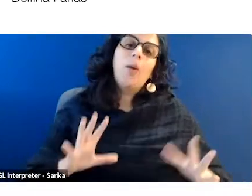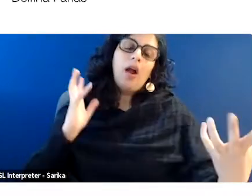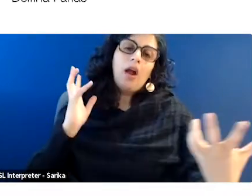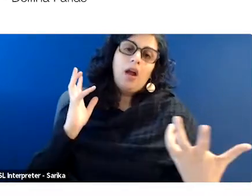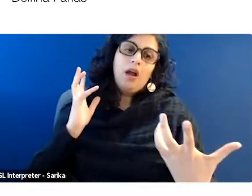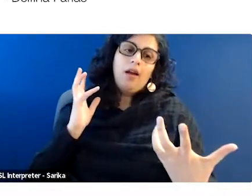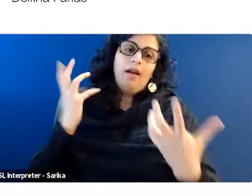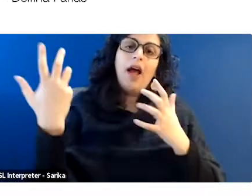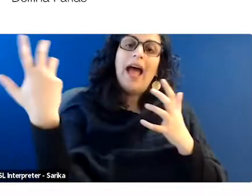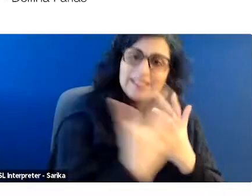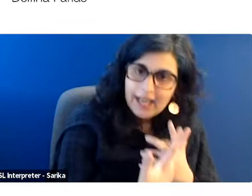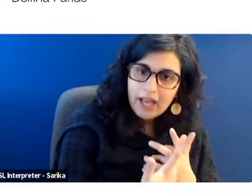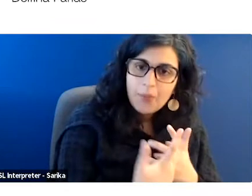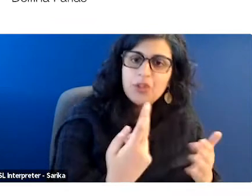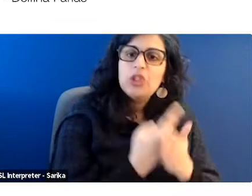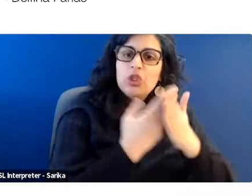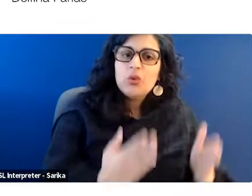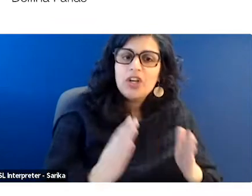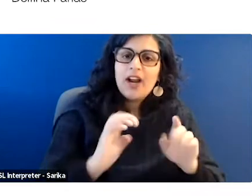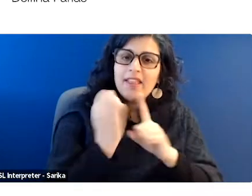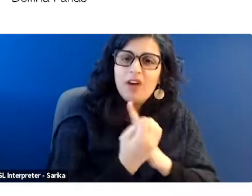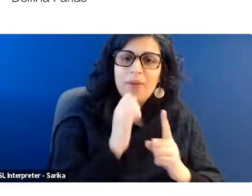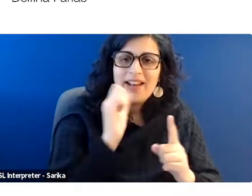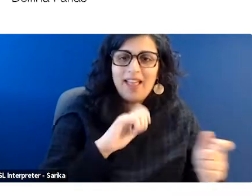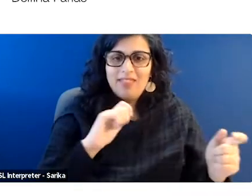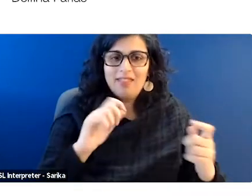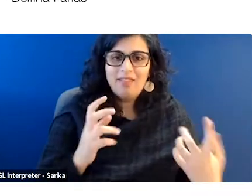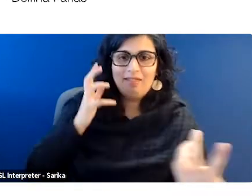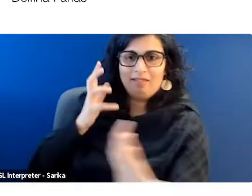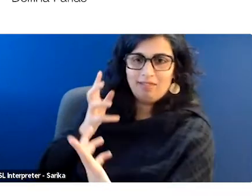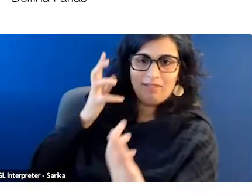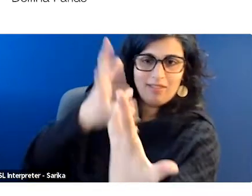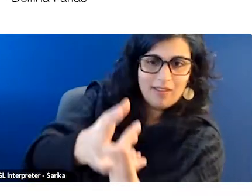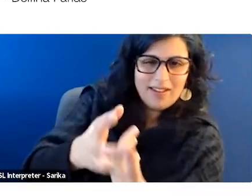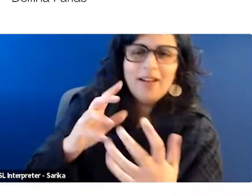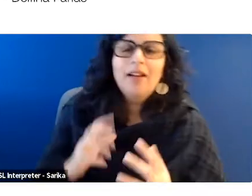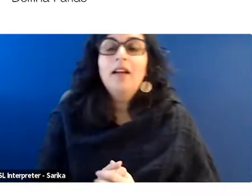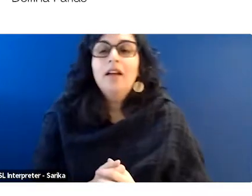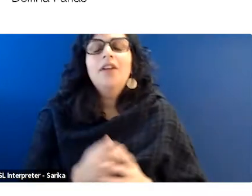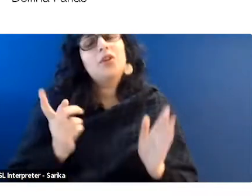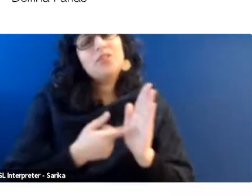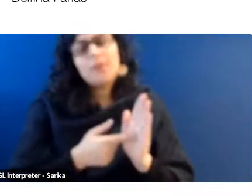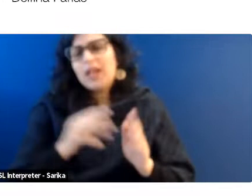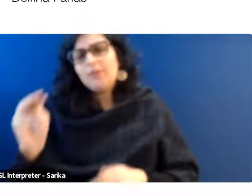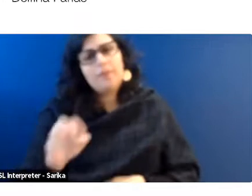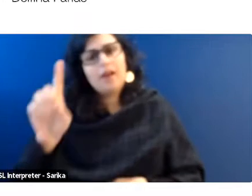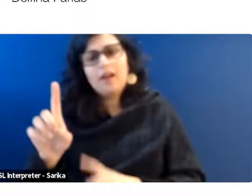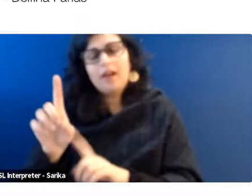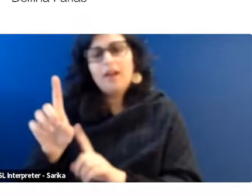other way around. Of course, there are different ways where even modular design